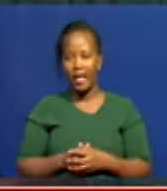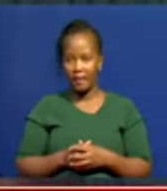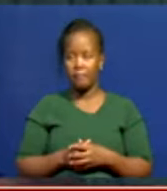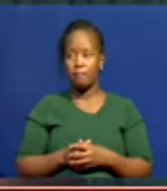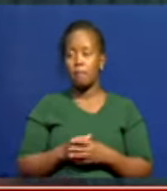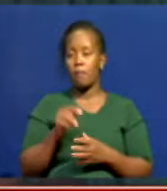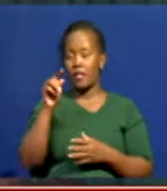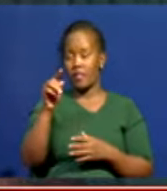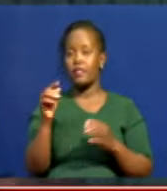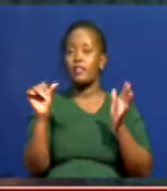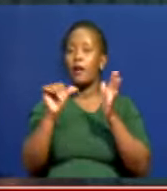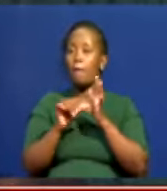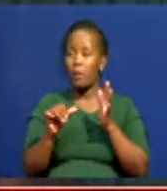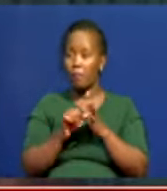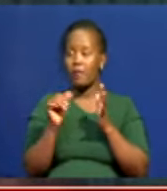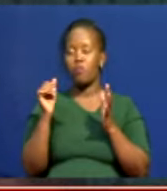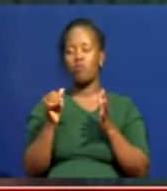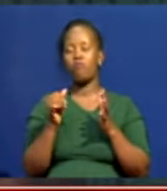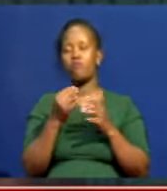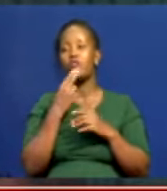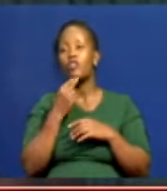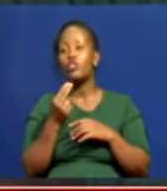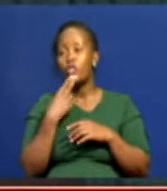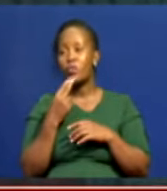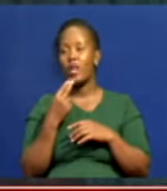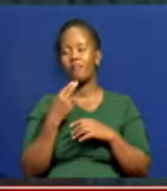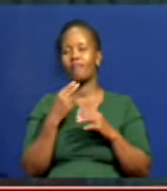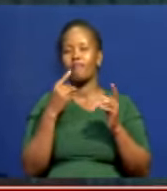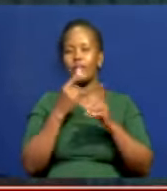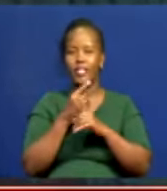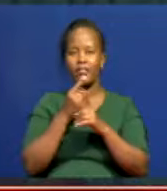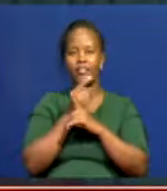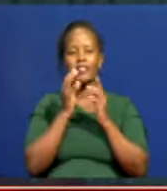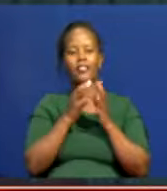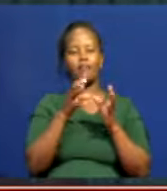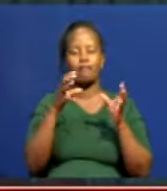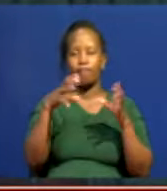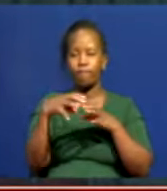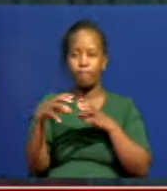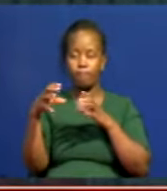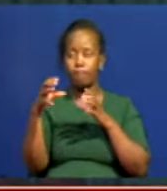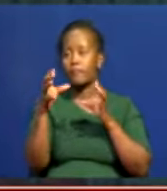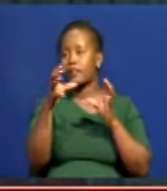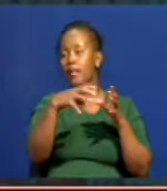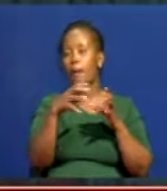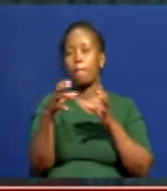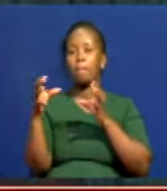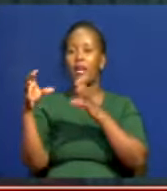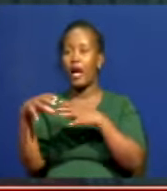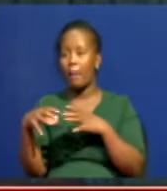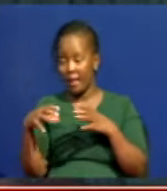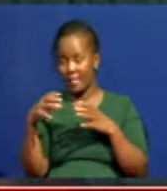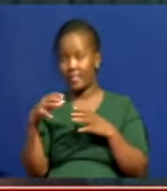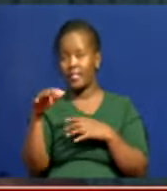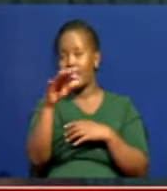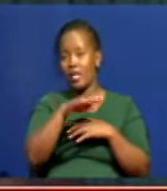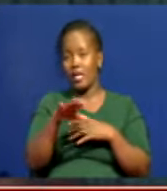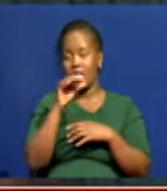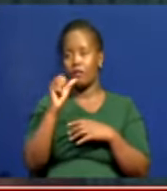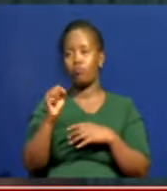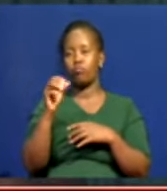Hii Nzoia ya Miwani ya Chemelil ya Muhoroni pamoja na ile Sony